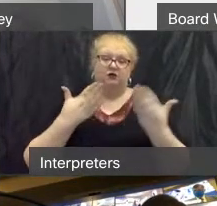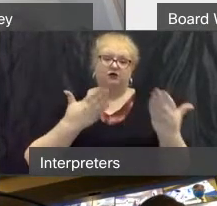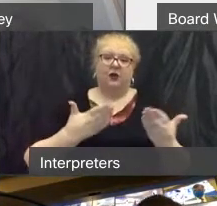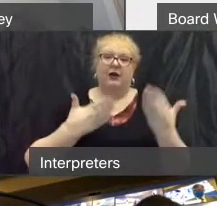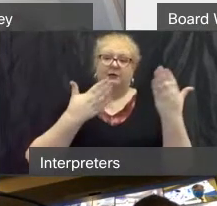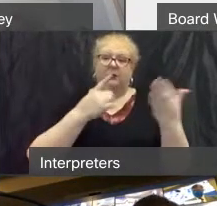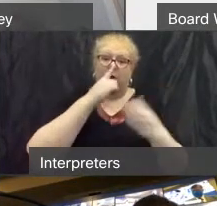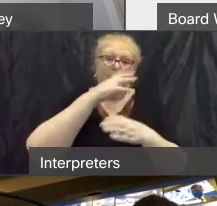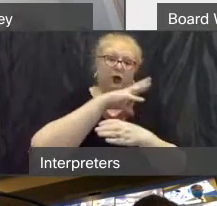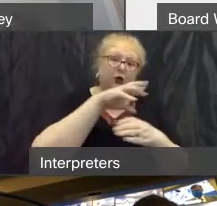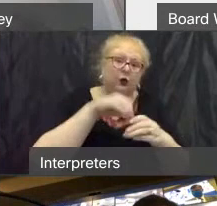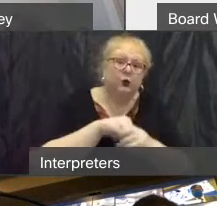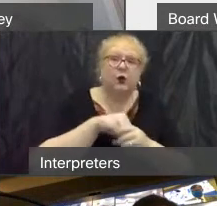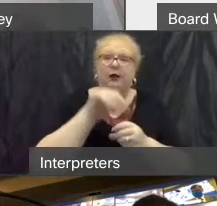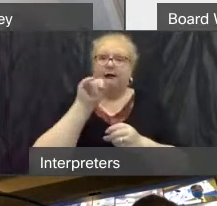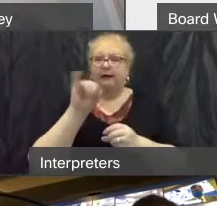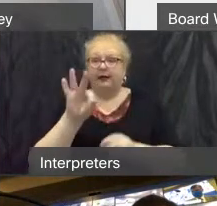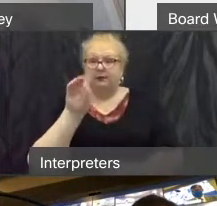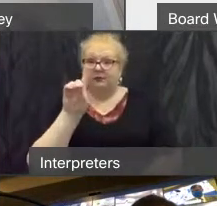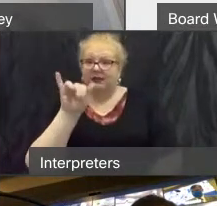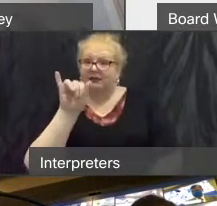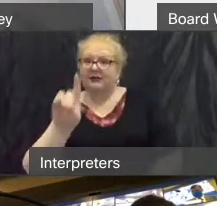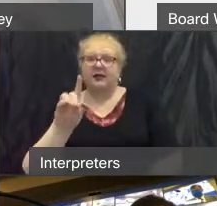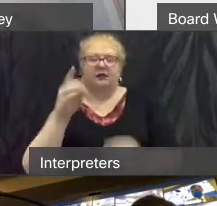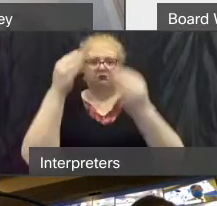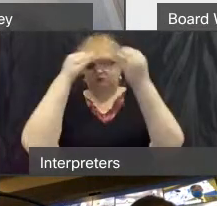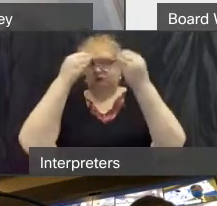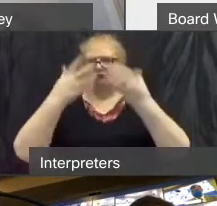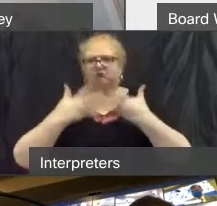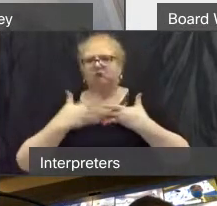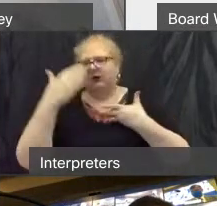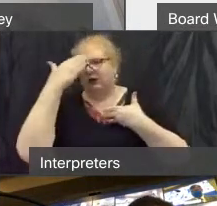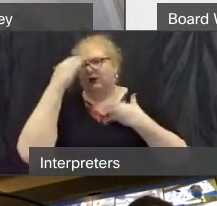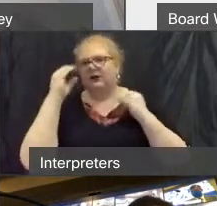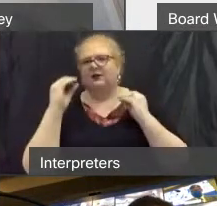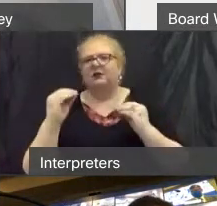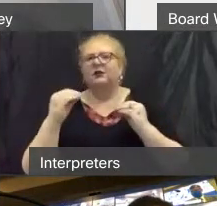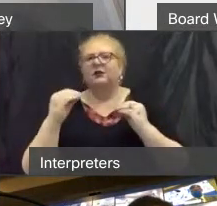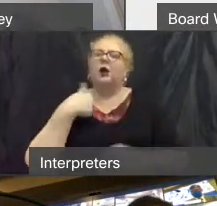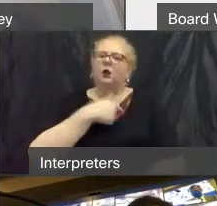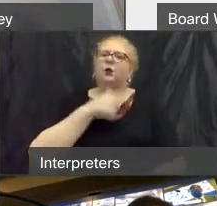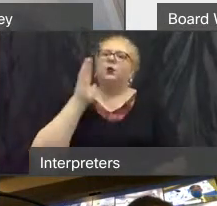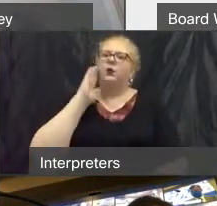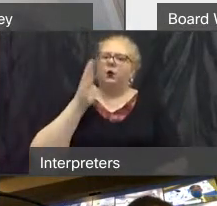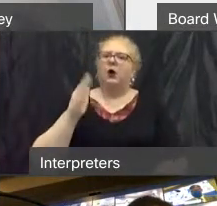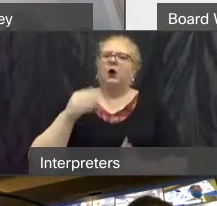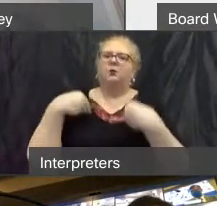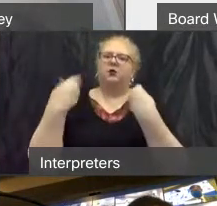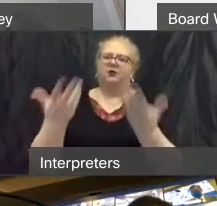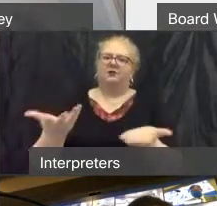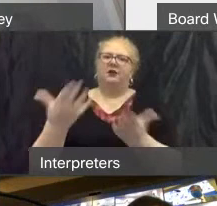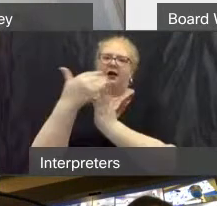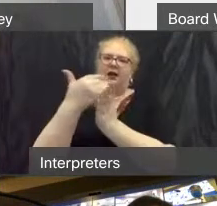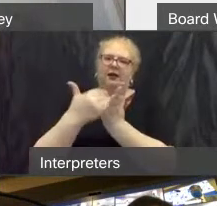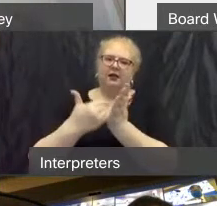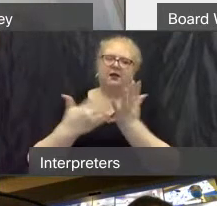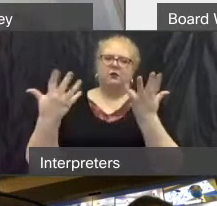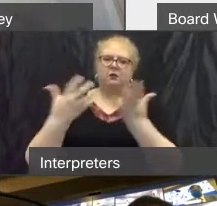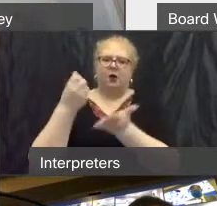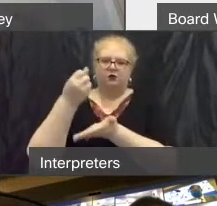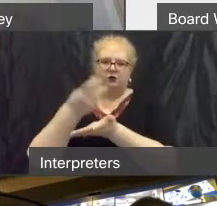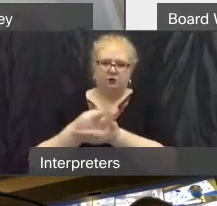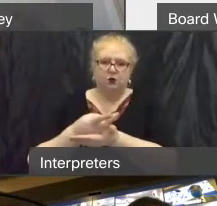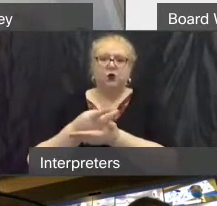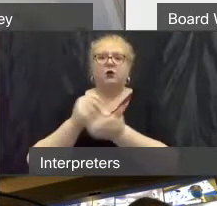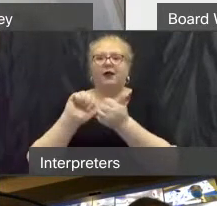were, I'm not aware that they were. We'll provide a list of what you approved as to how it be expended and